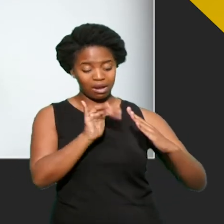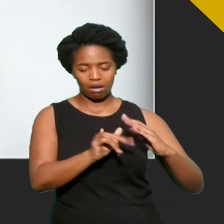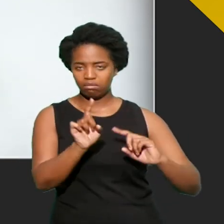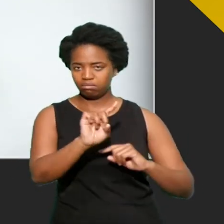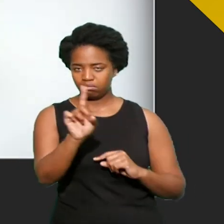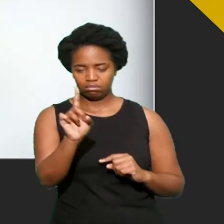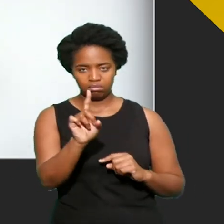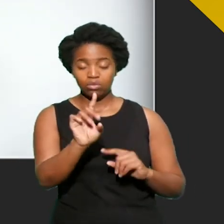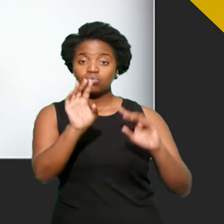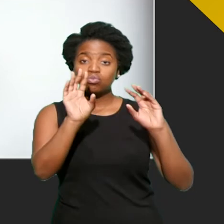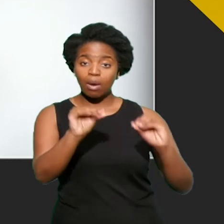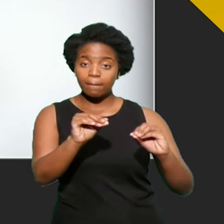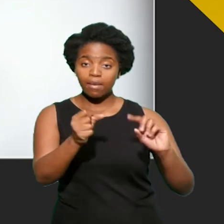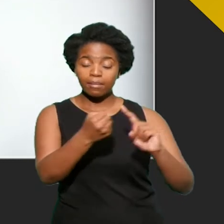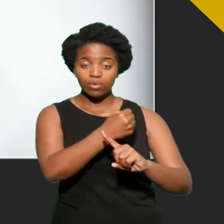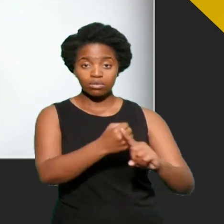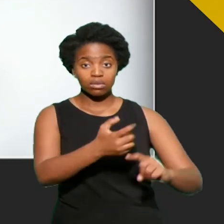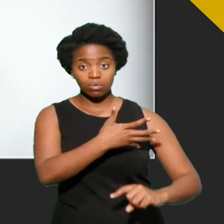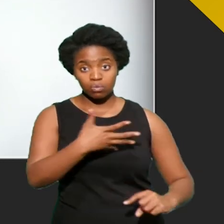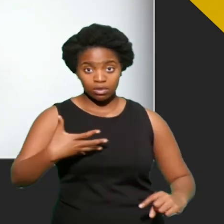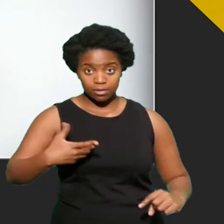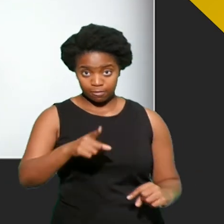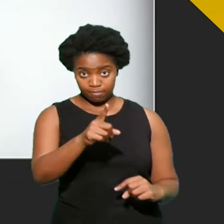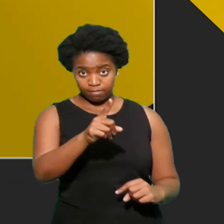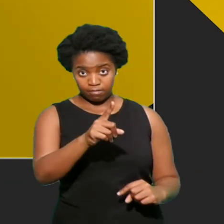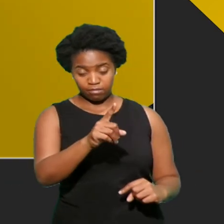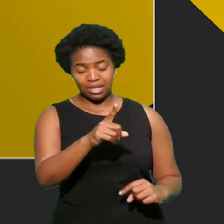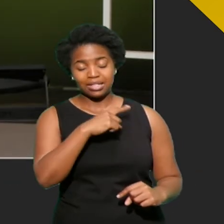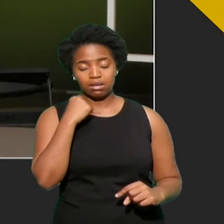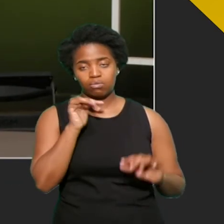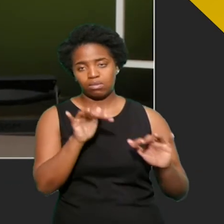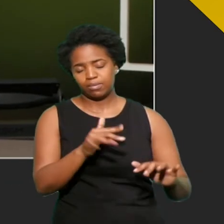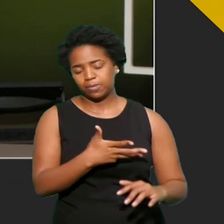lockdown. Stop gender-based violence and femicides.